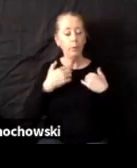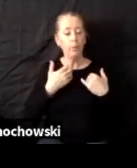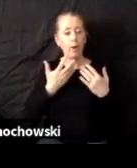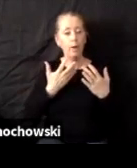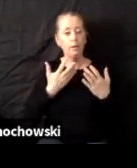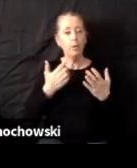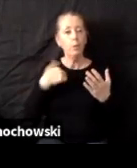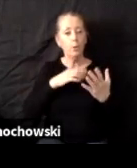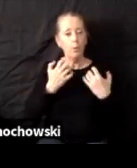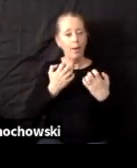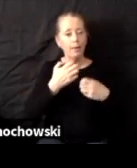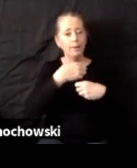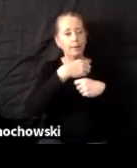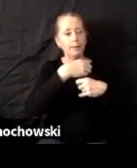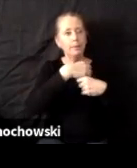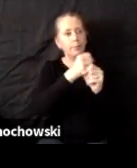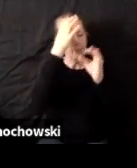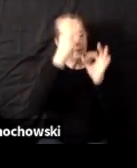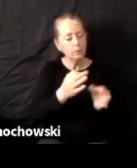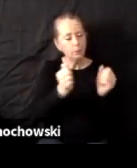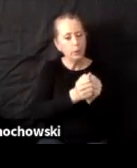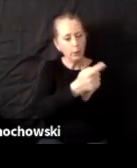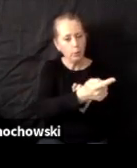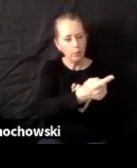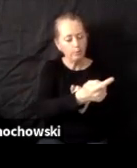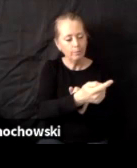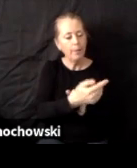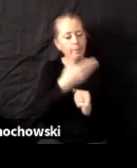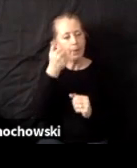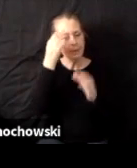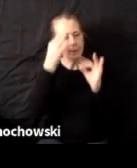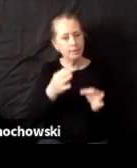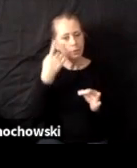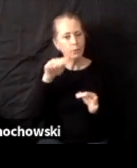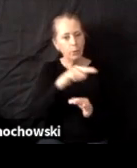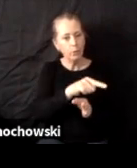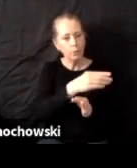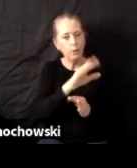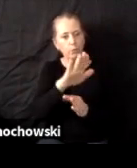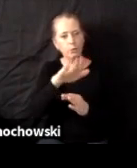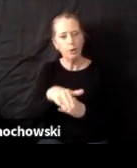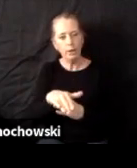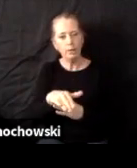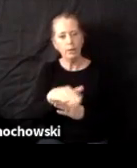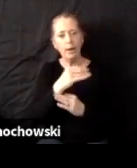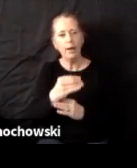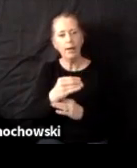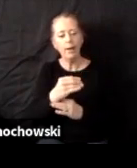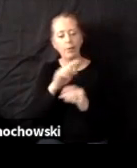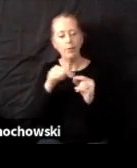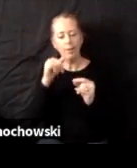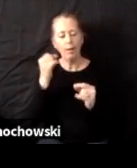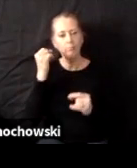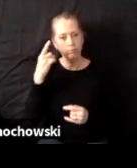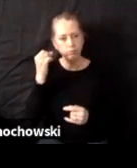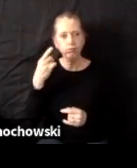decisions with you that are best for your child and accommodate those when they make the most sense,